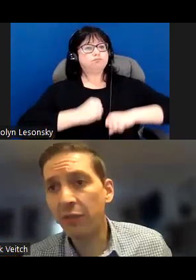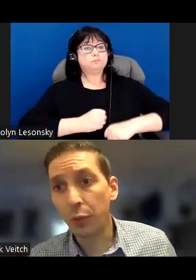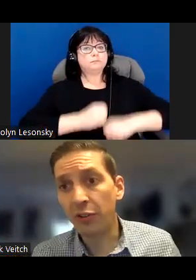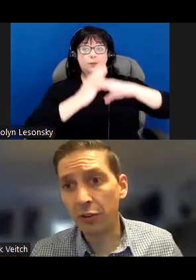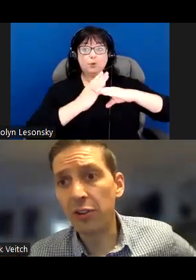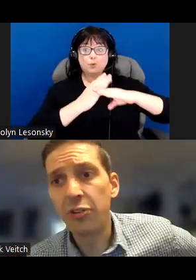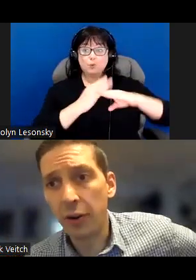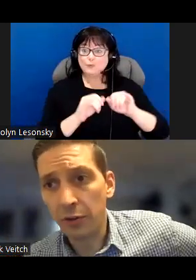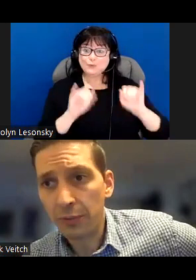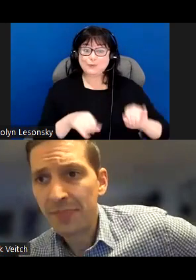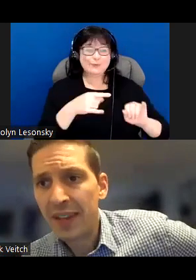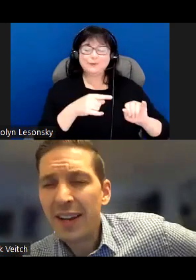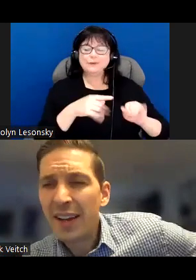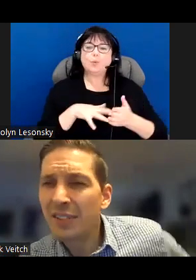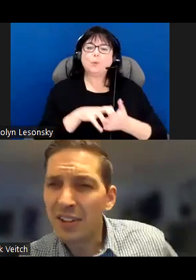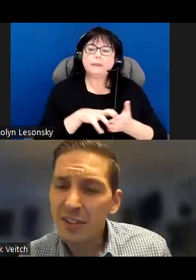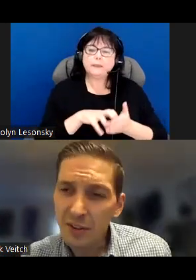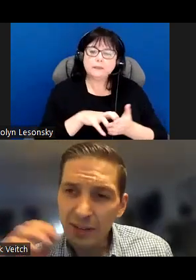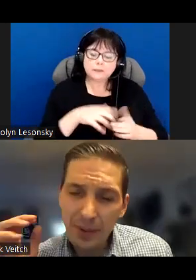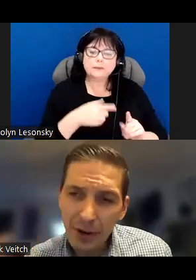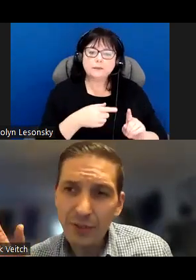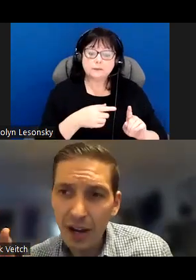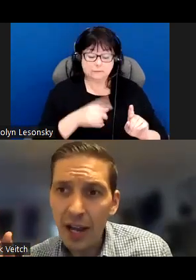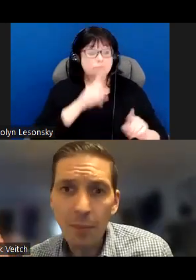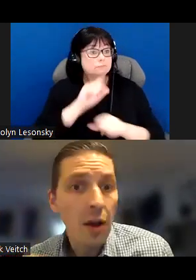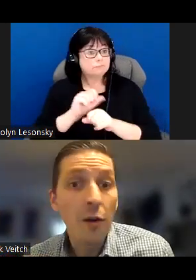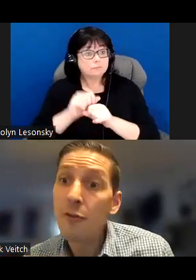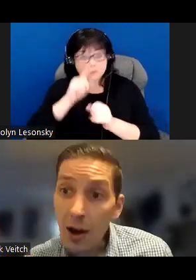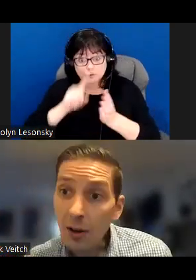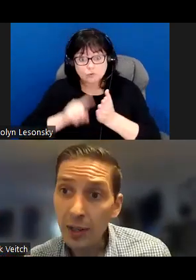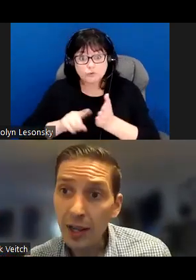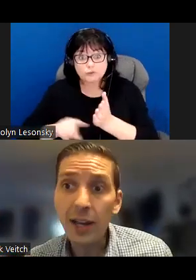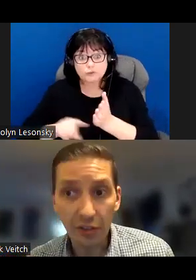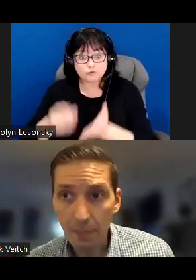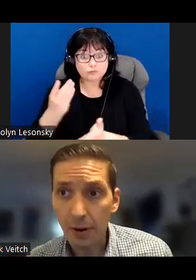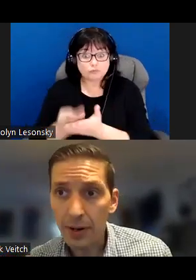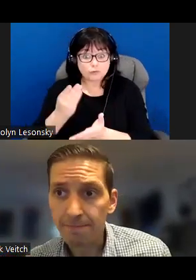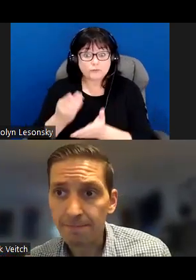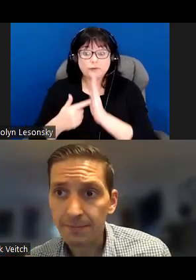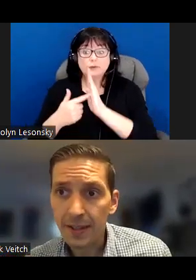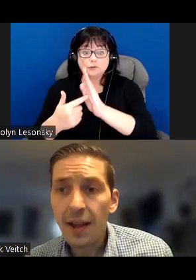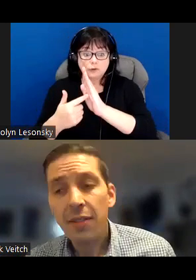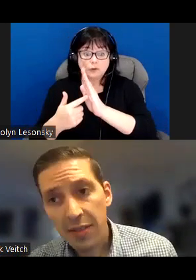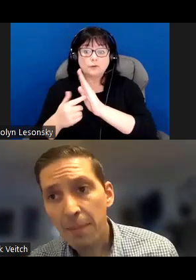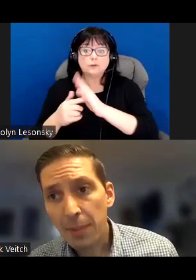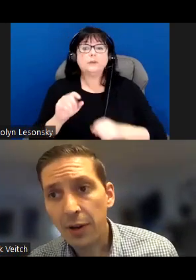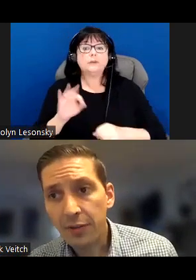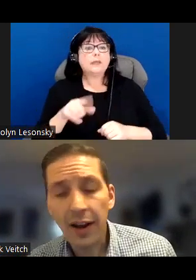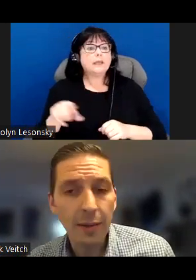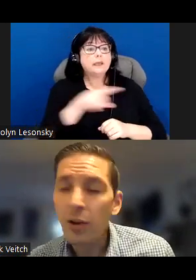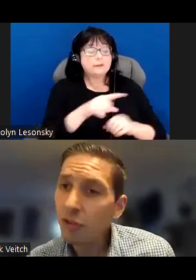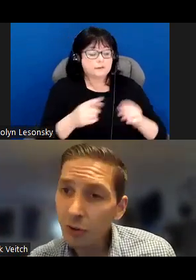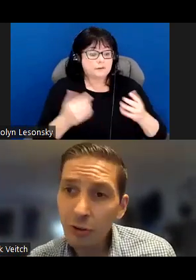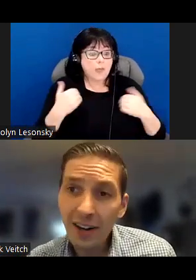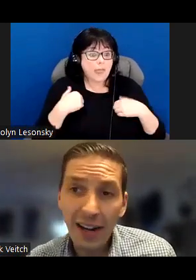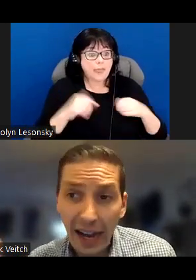stress. So we actually have research that shows that the period of time following an exam period, that period